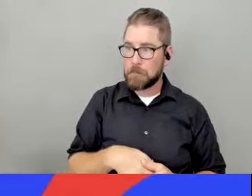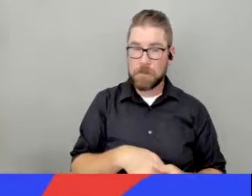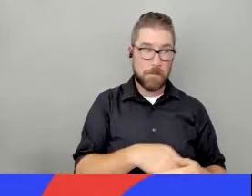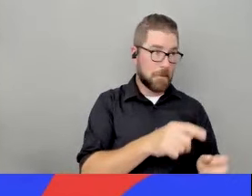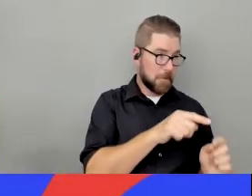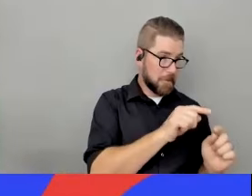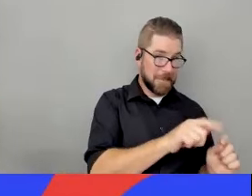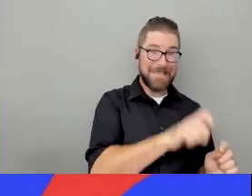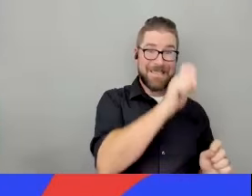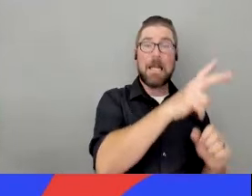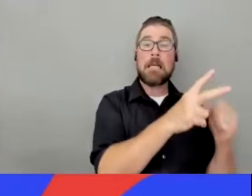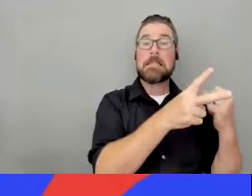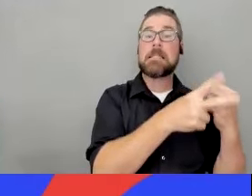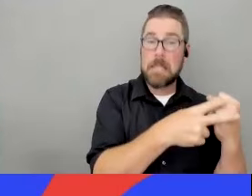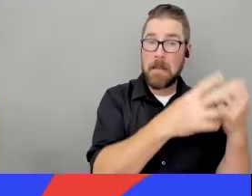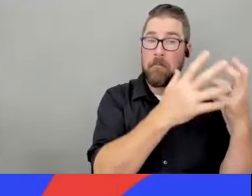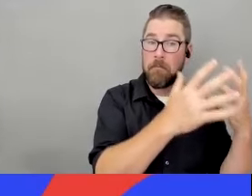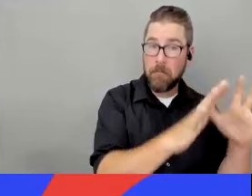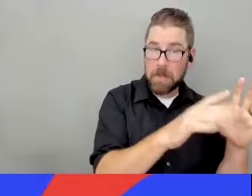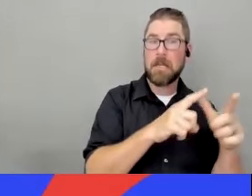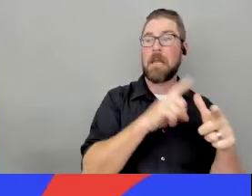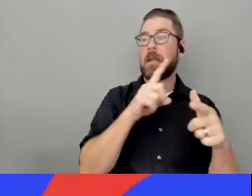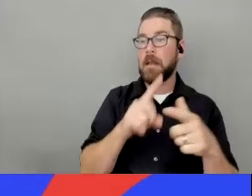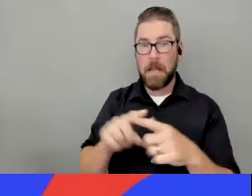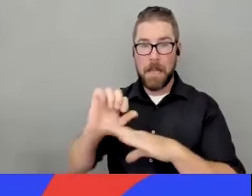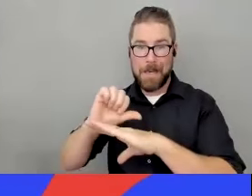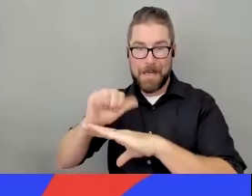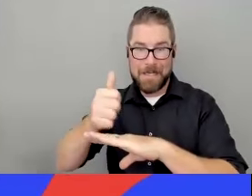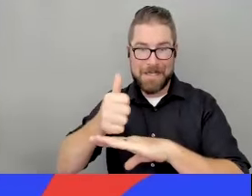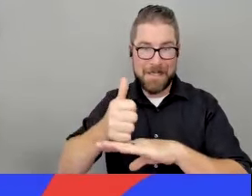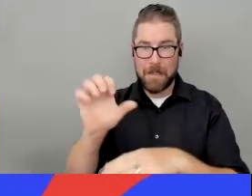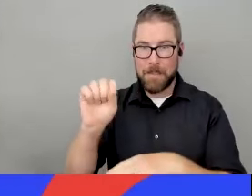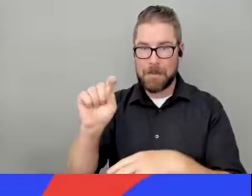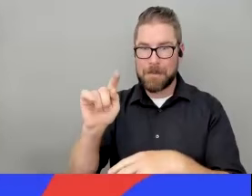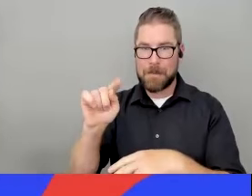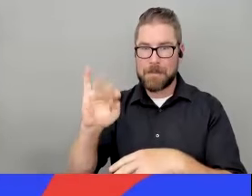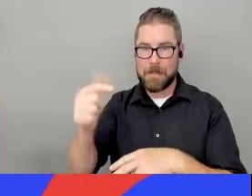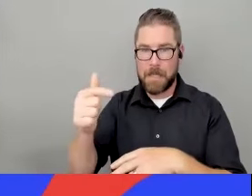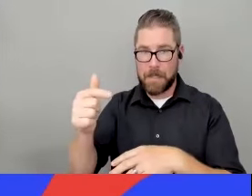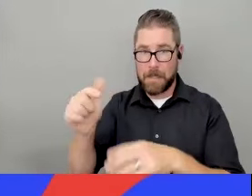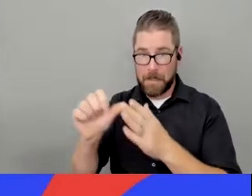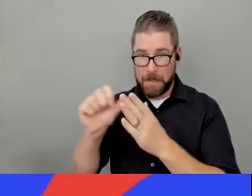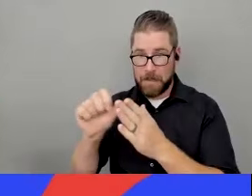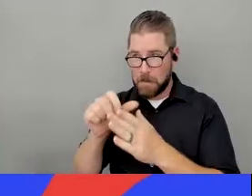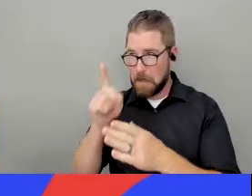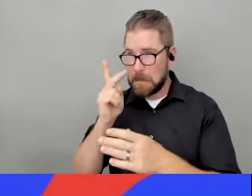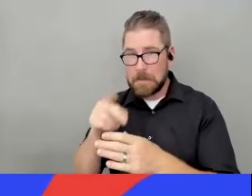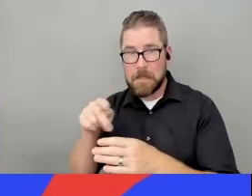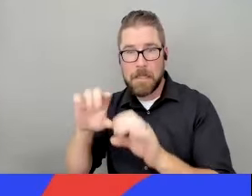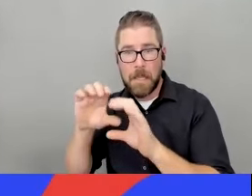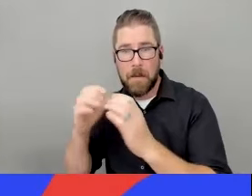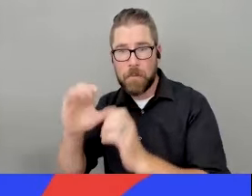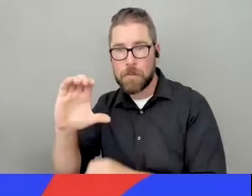went back to the settings page, course details, and scrolled all the way down until I found update